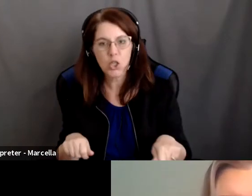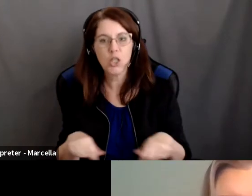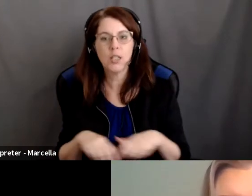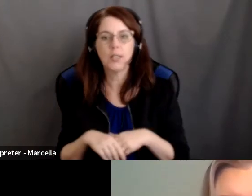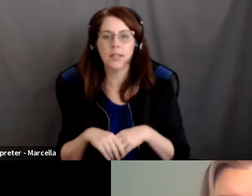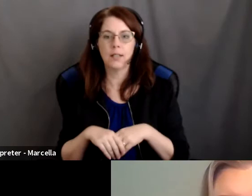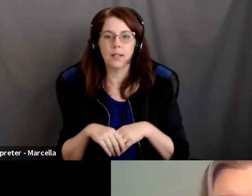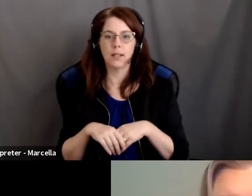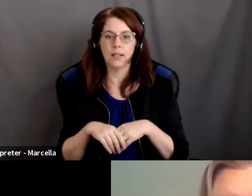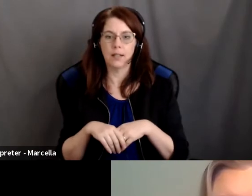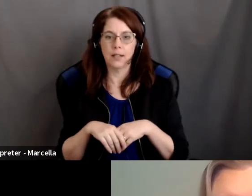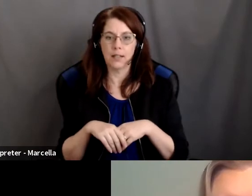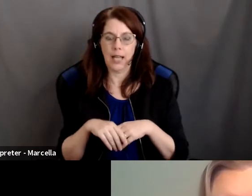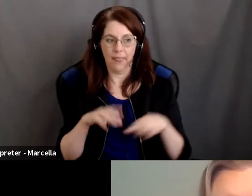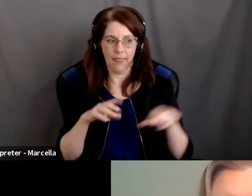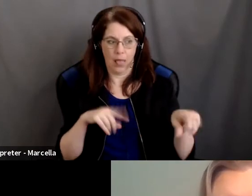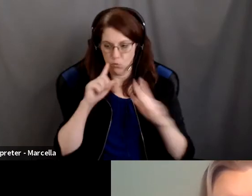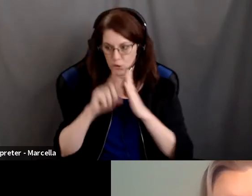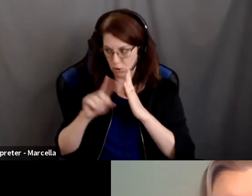and were checking us out.